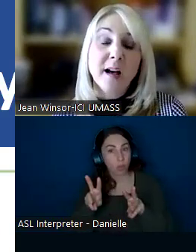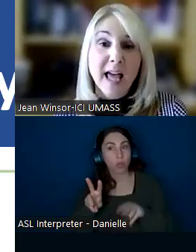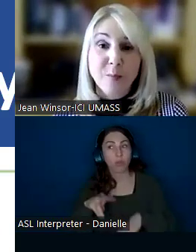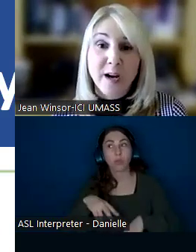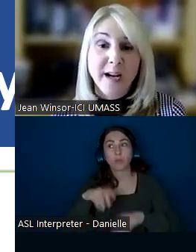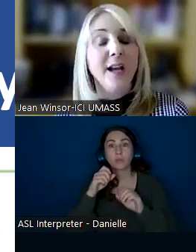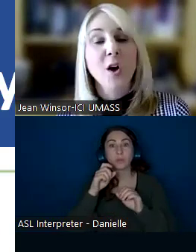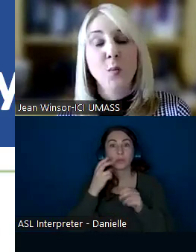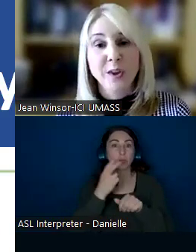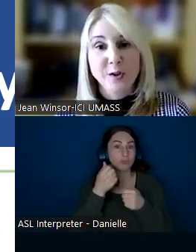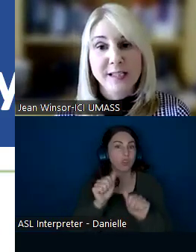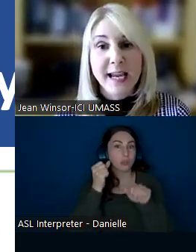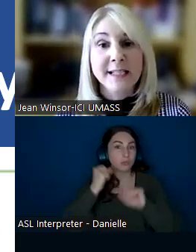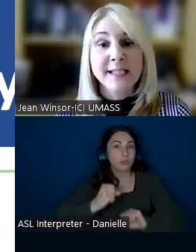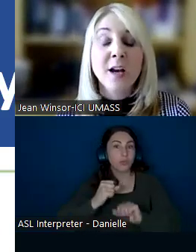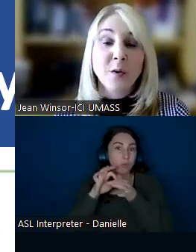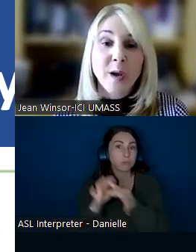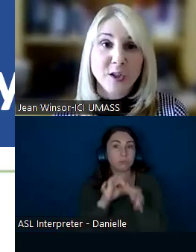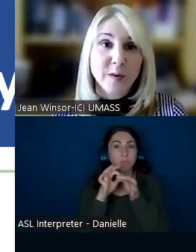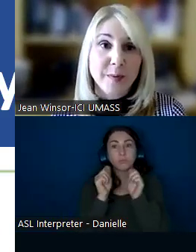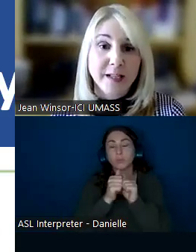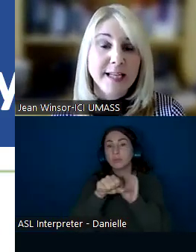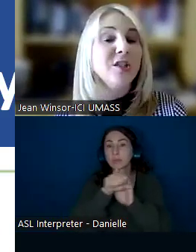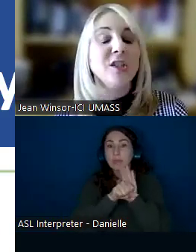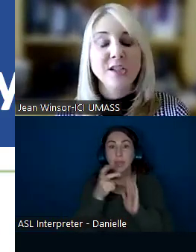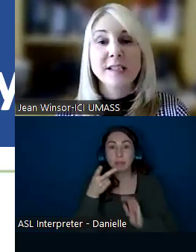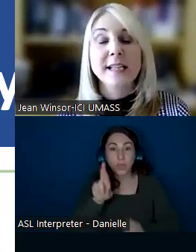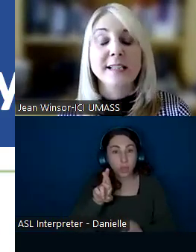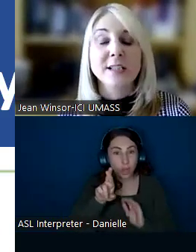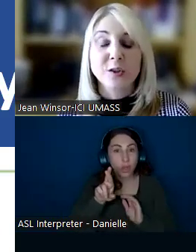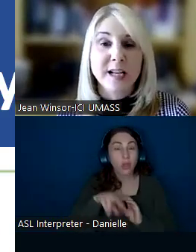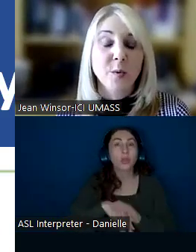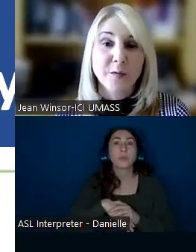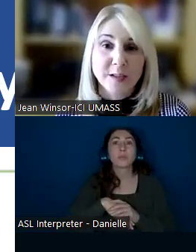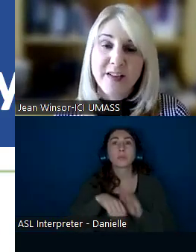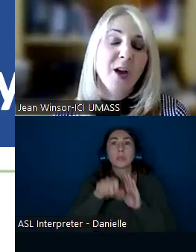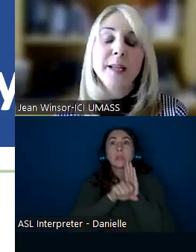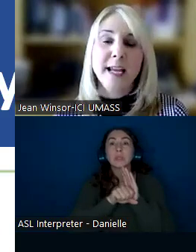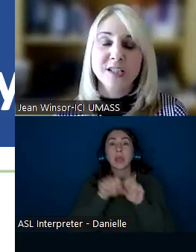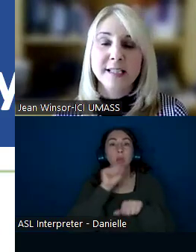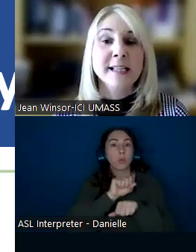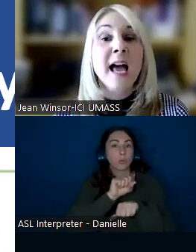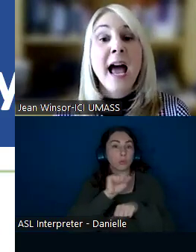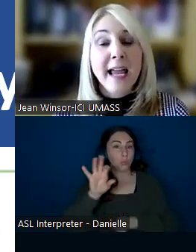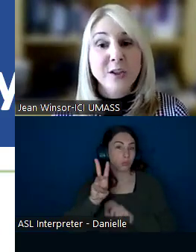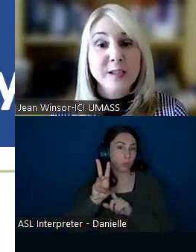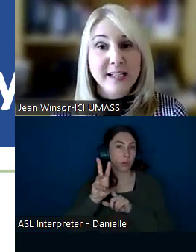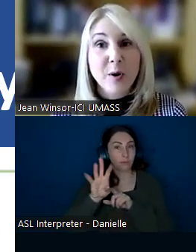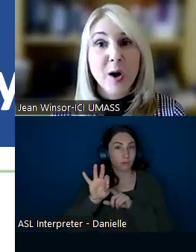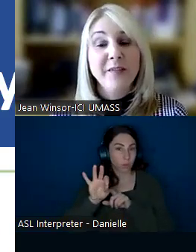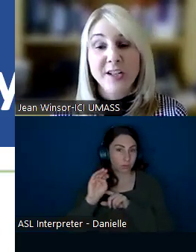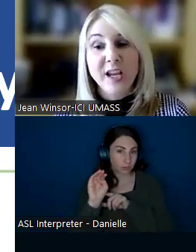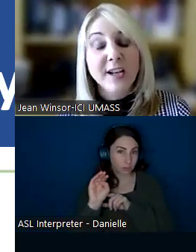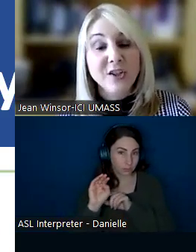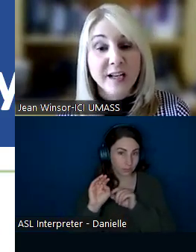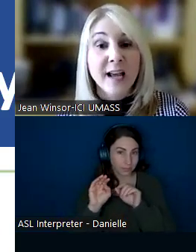strongly collaborating with their state vocational rehabilitation agencies, their state workforce development agencies, and their state